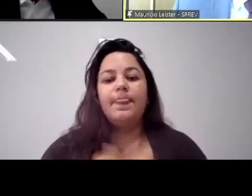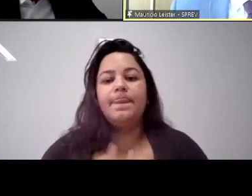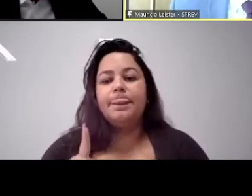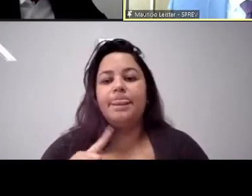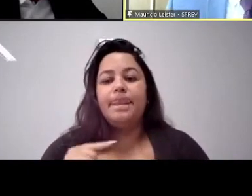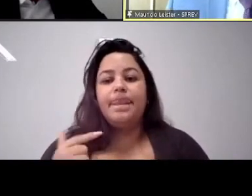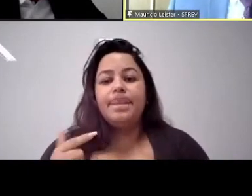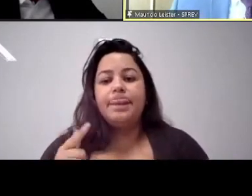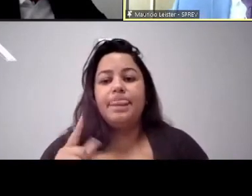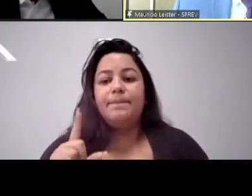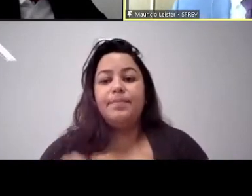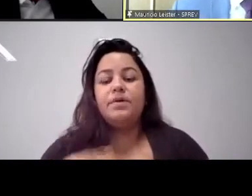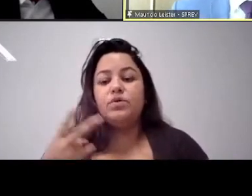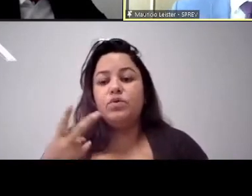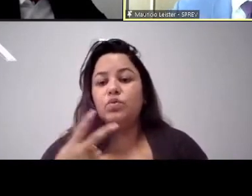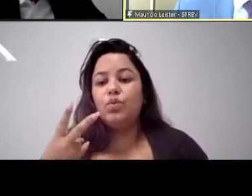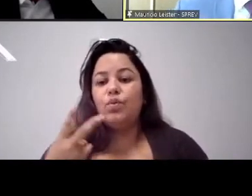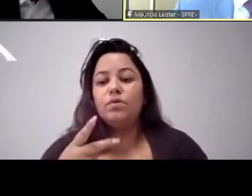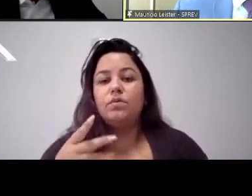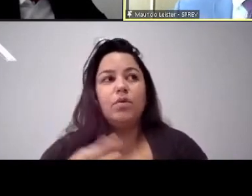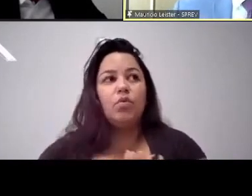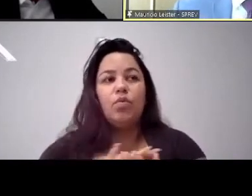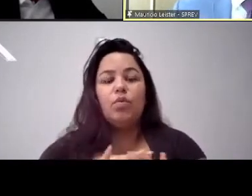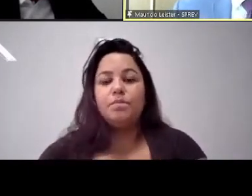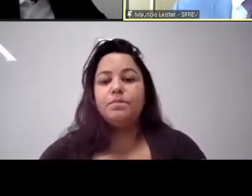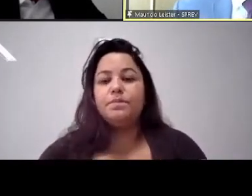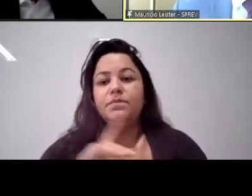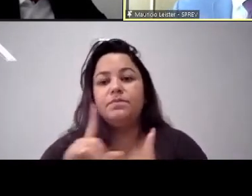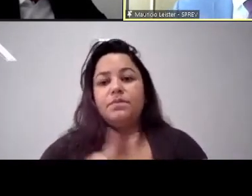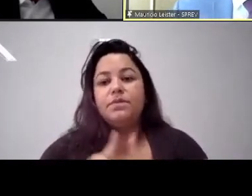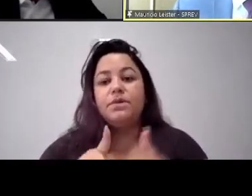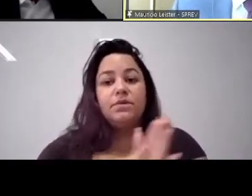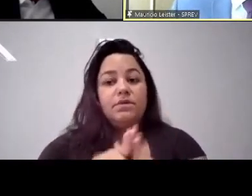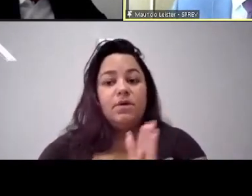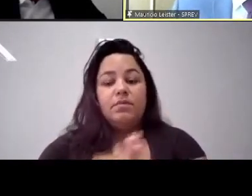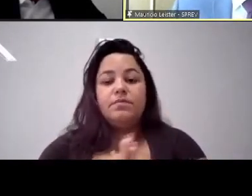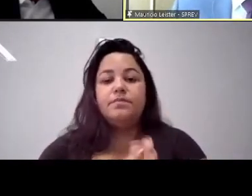areas of understanding in this point.